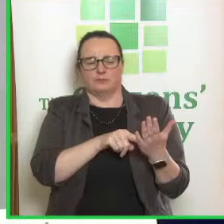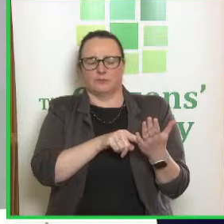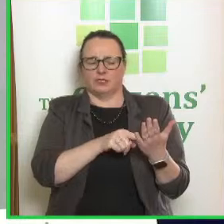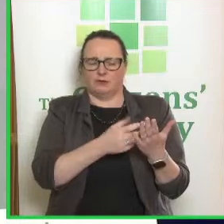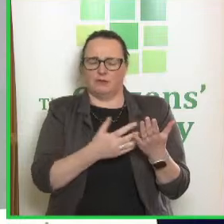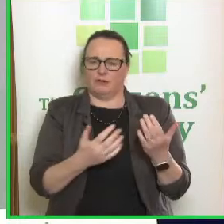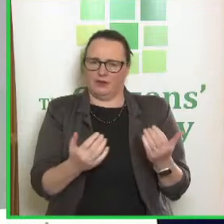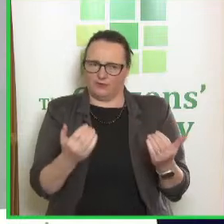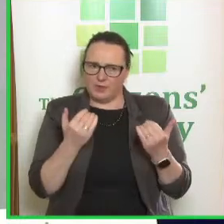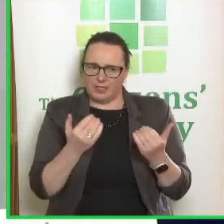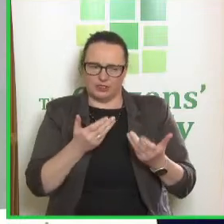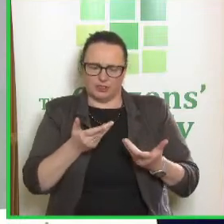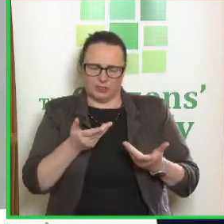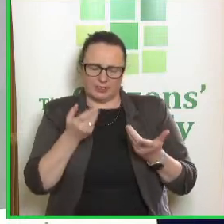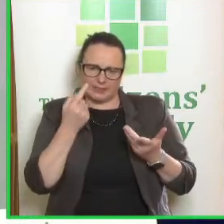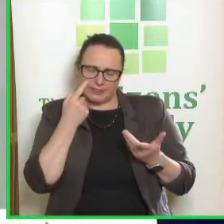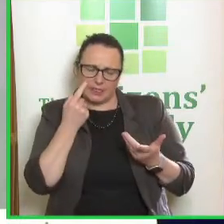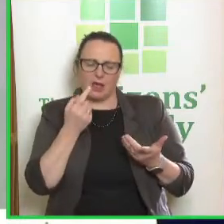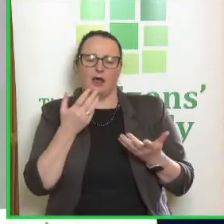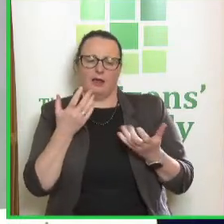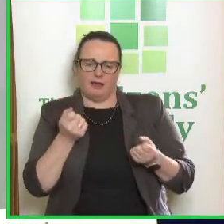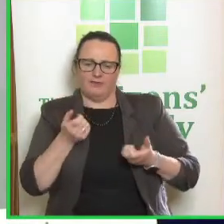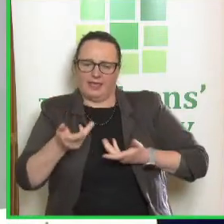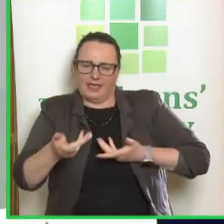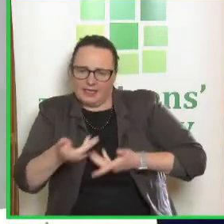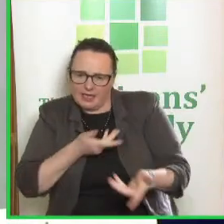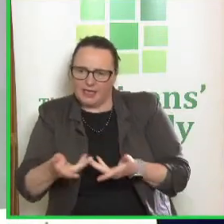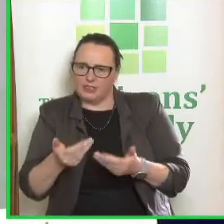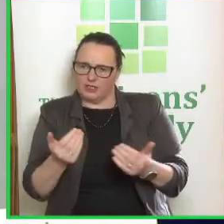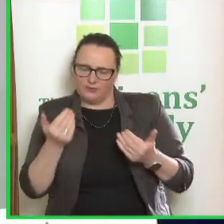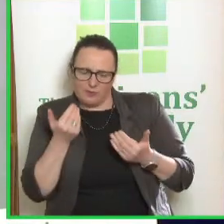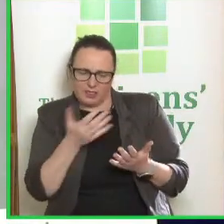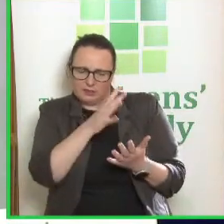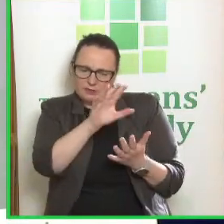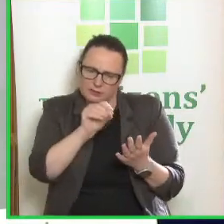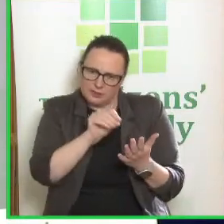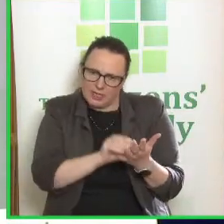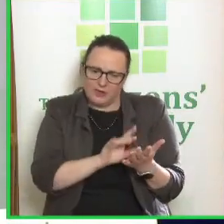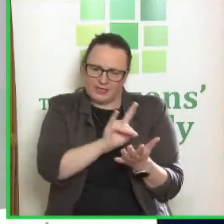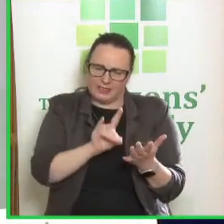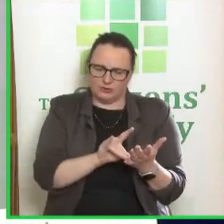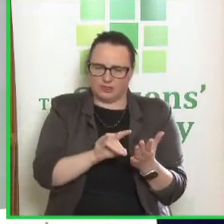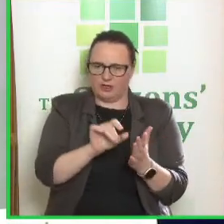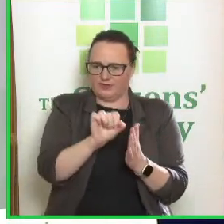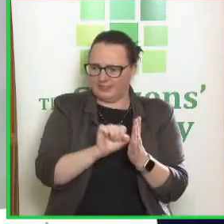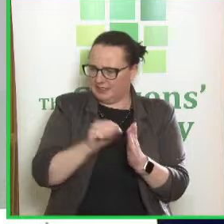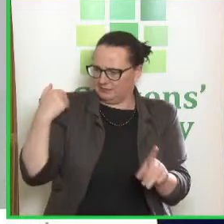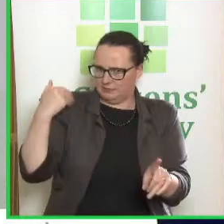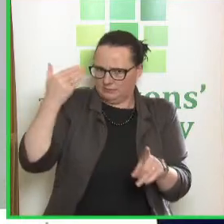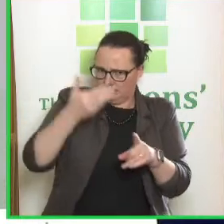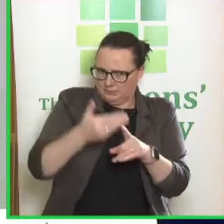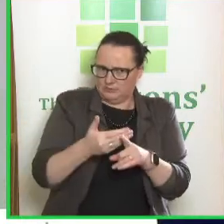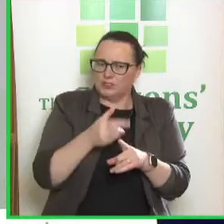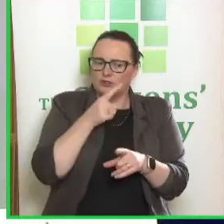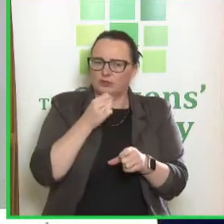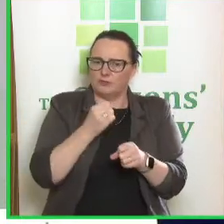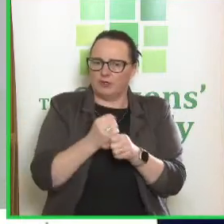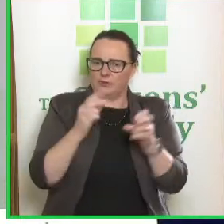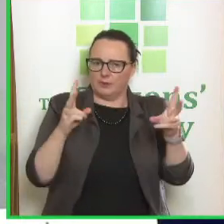informed, engaged discussion that's ever happened on drugs in the history of the state, and the report on the depth, I think, reflects